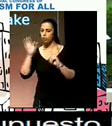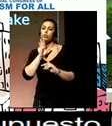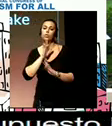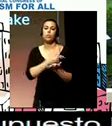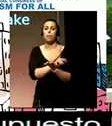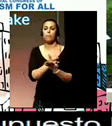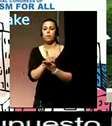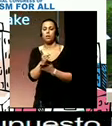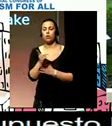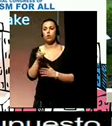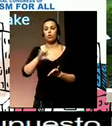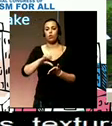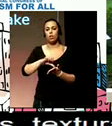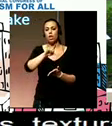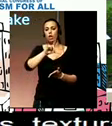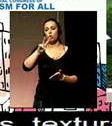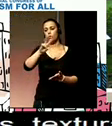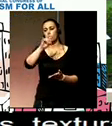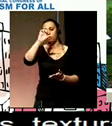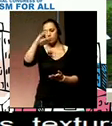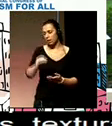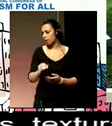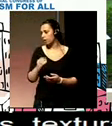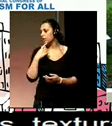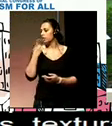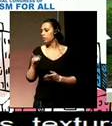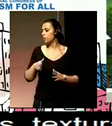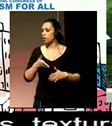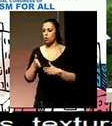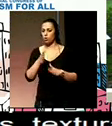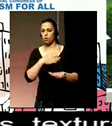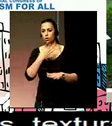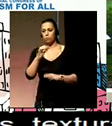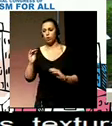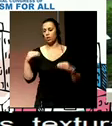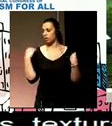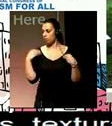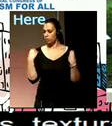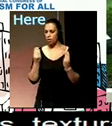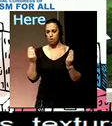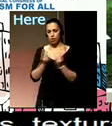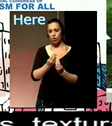temperature, materials. Here is a plan of Lübeck city, or a